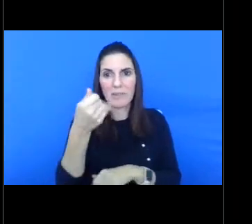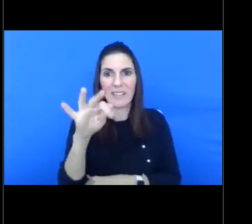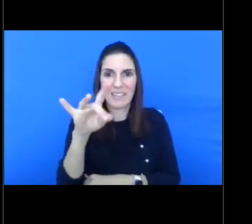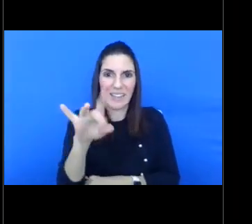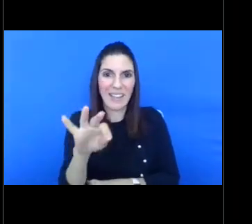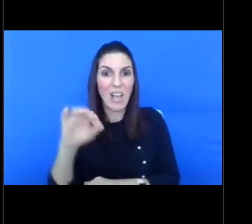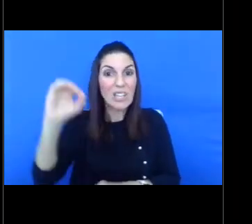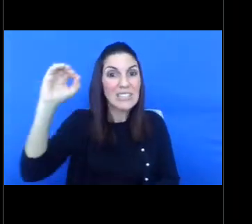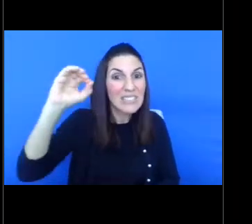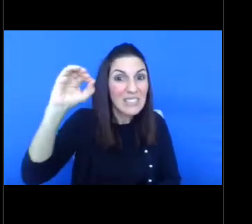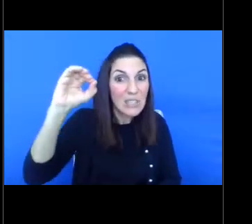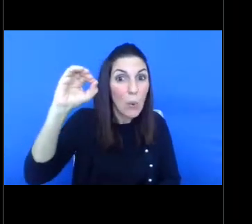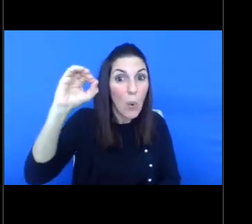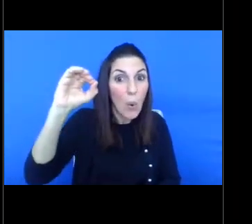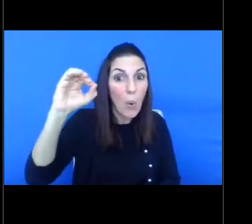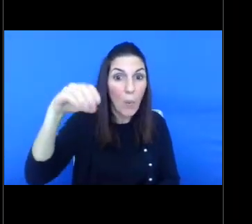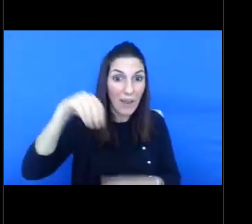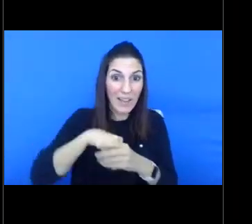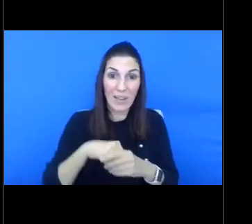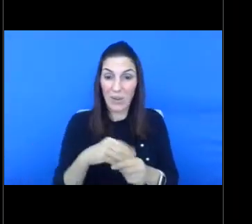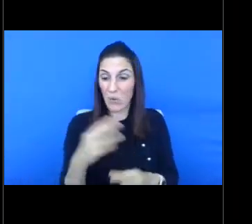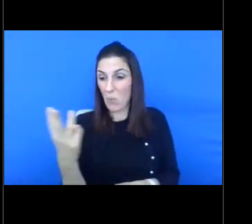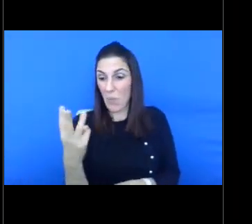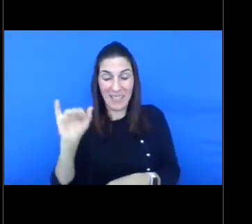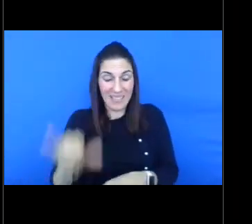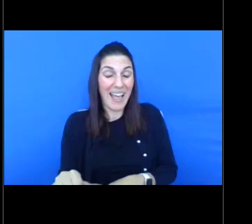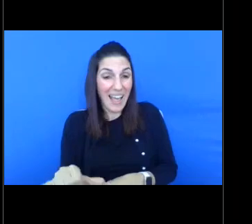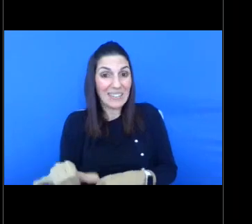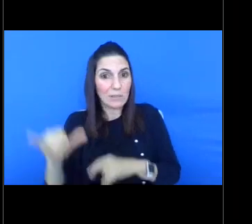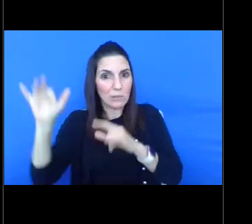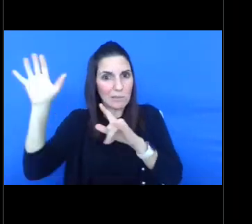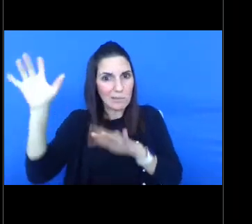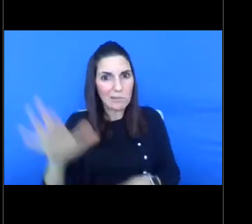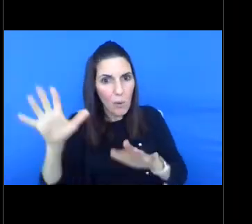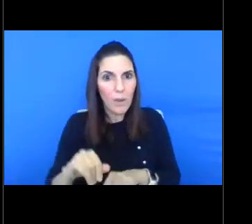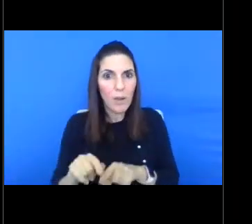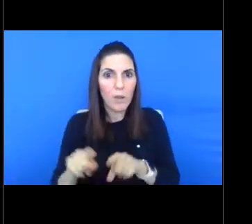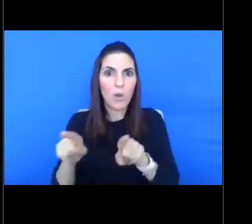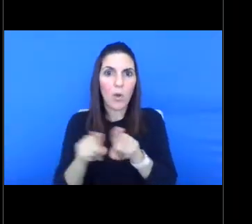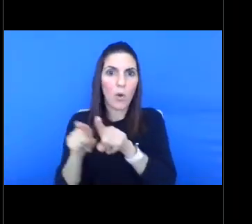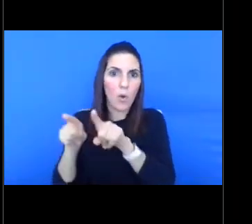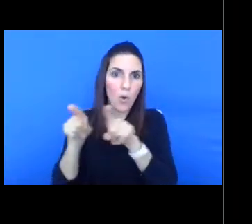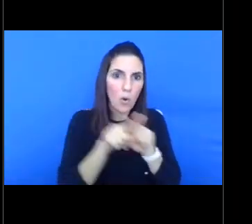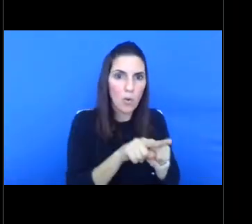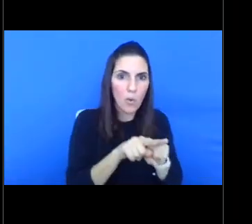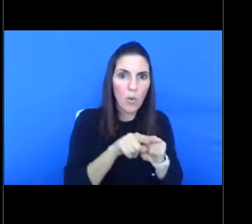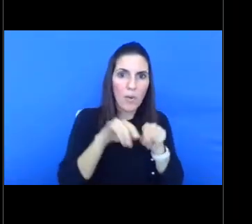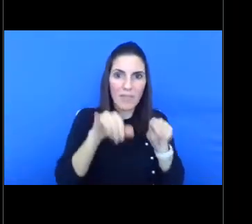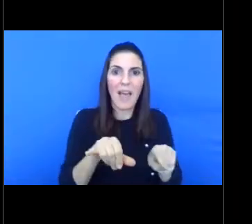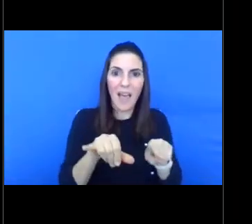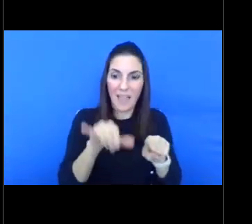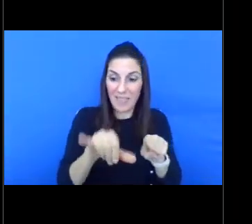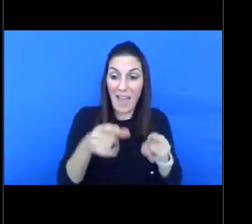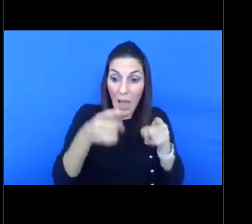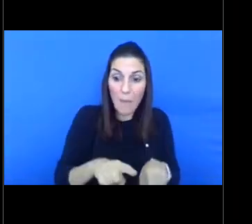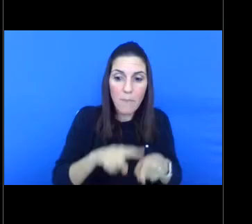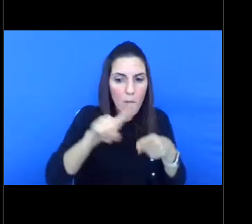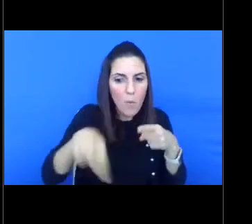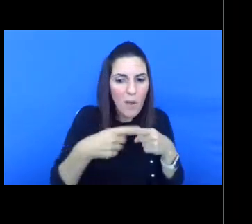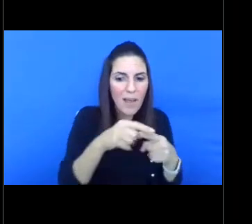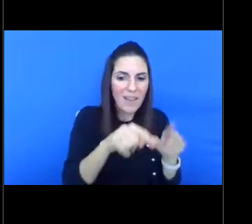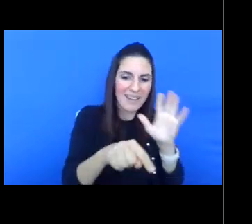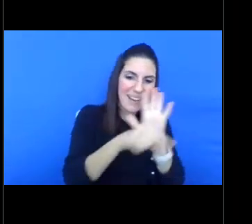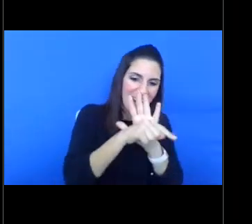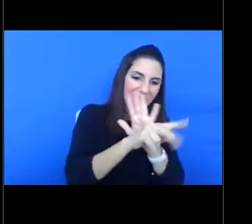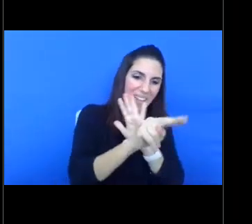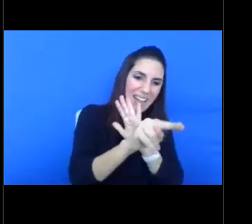Fahrenheit in Wilmington during that storm. That also happened during the negative phase of the NAO. That's what you